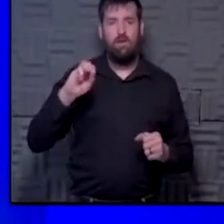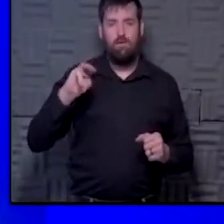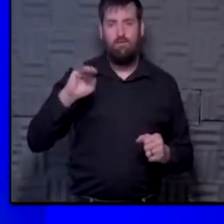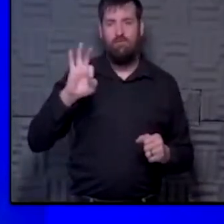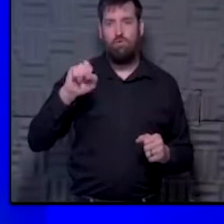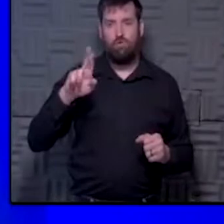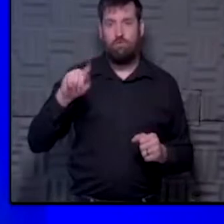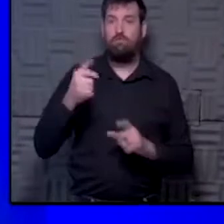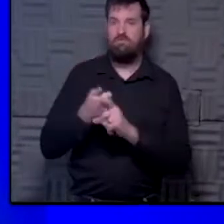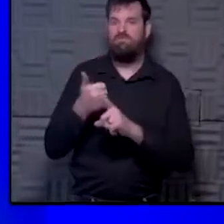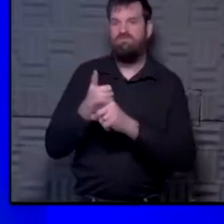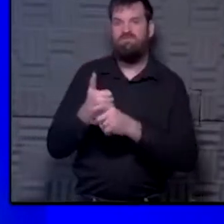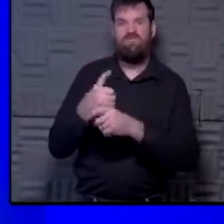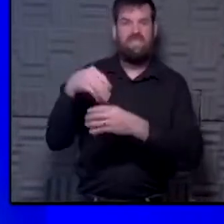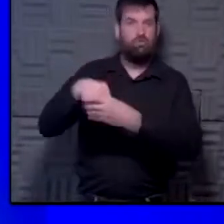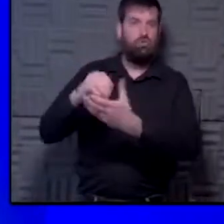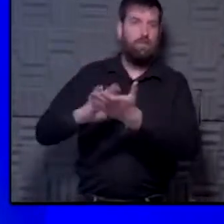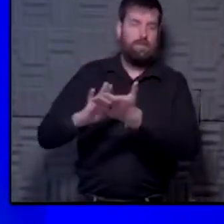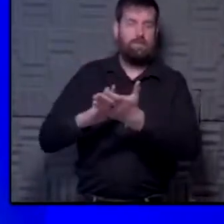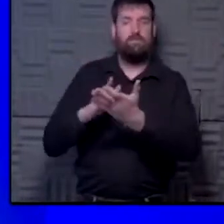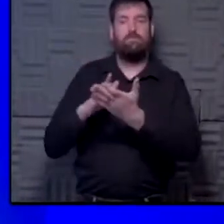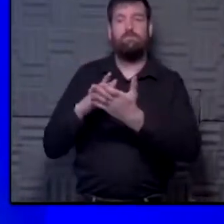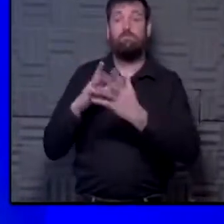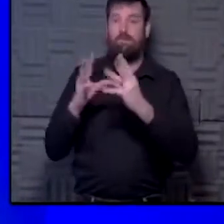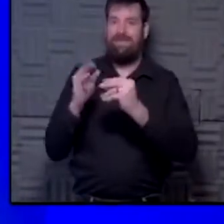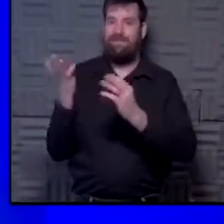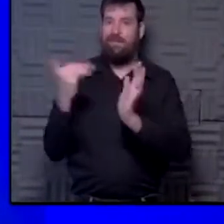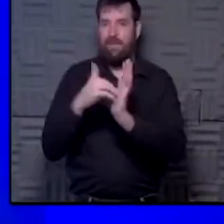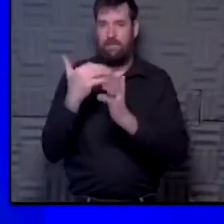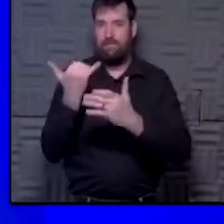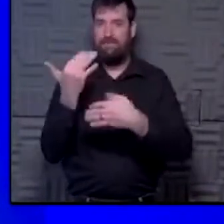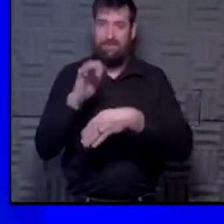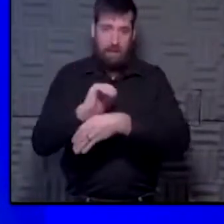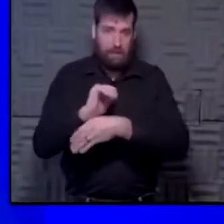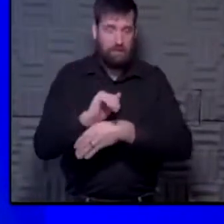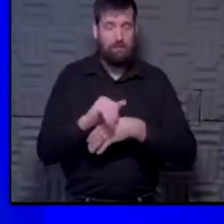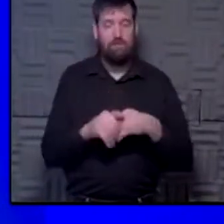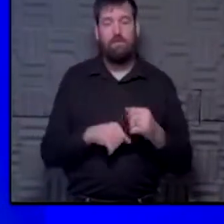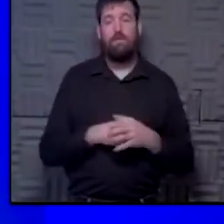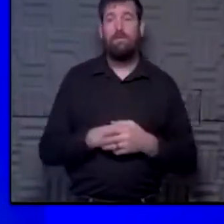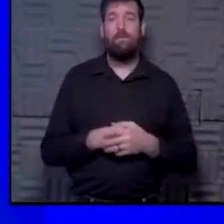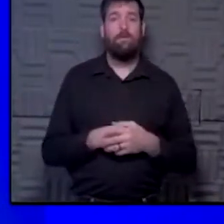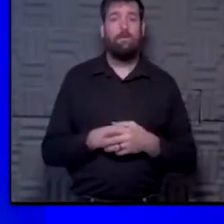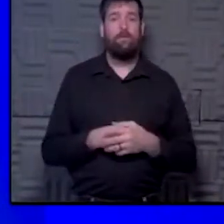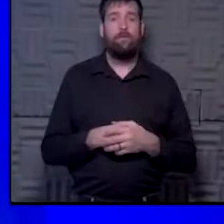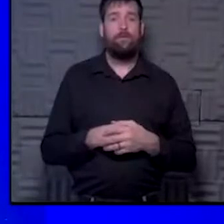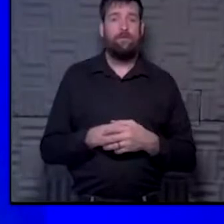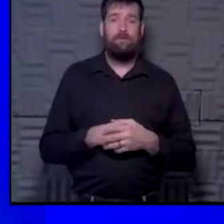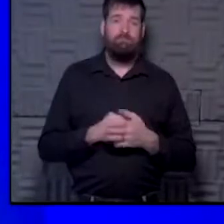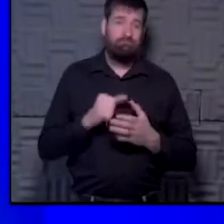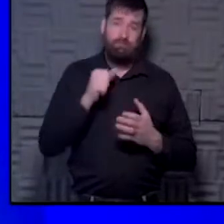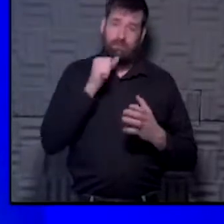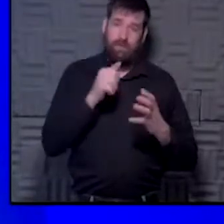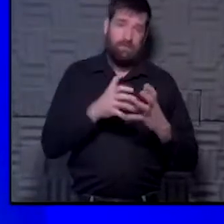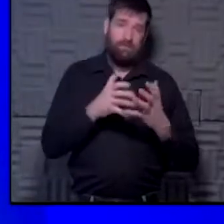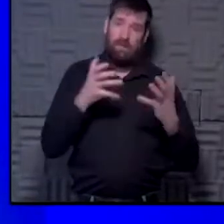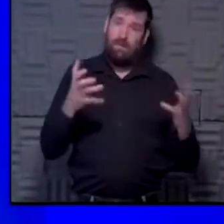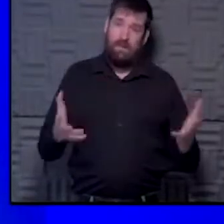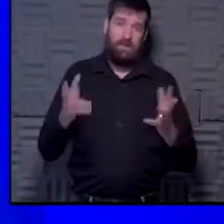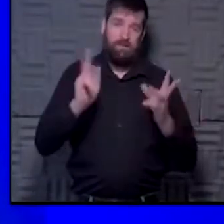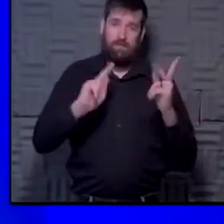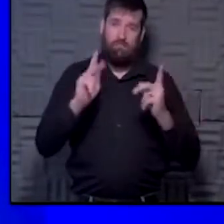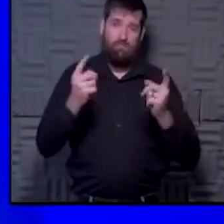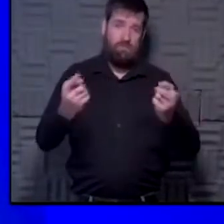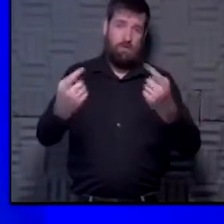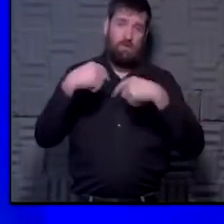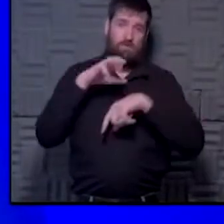to organize and run the clinic, and we have a meeting again tonight about it. We aren't having too many people come through the clinic